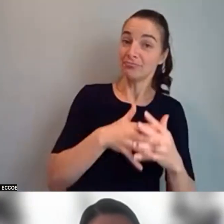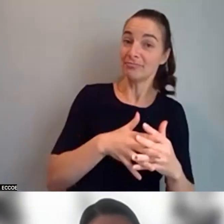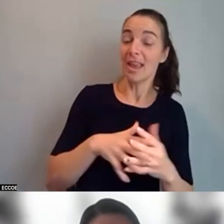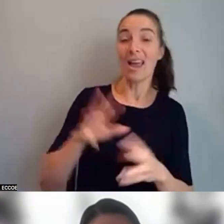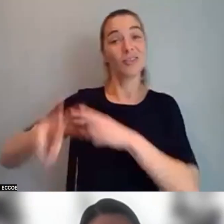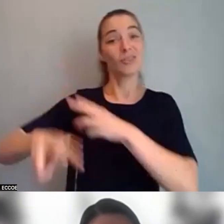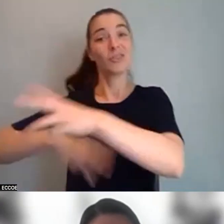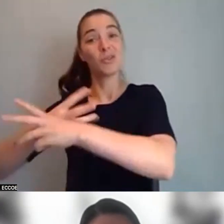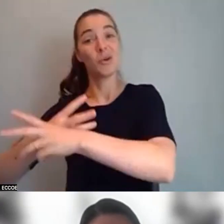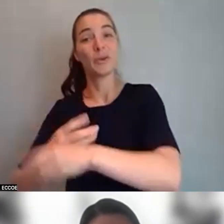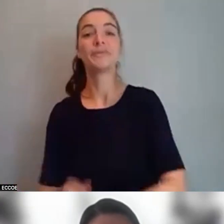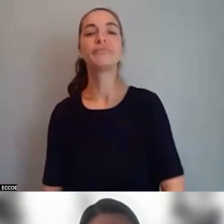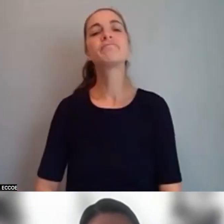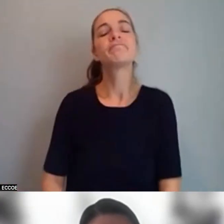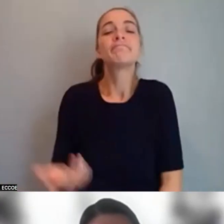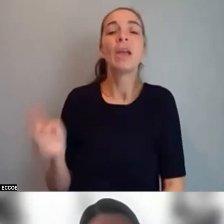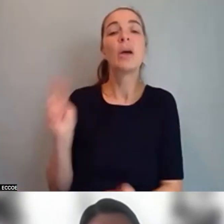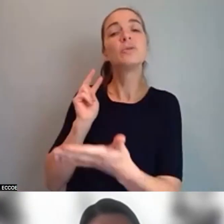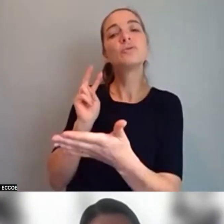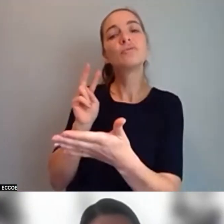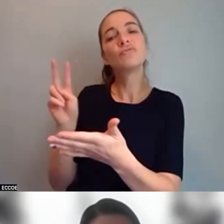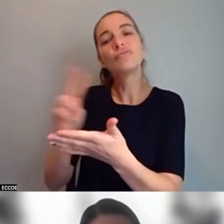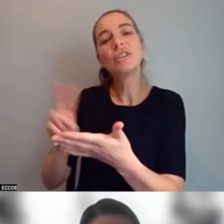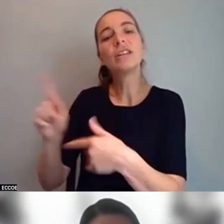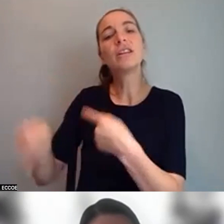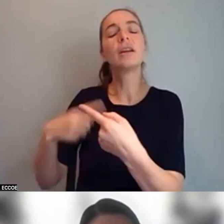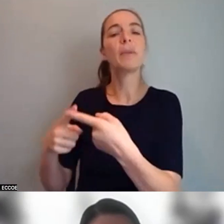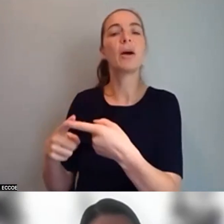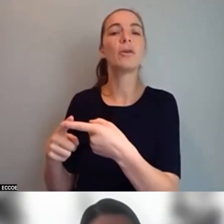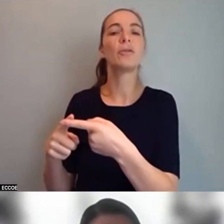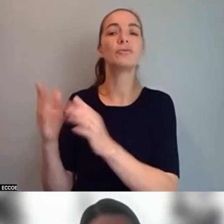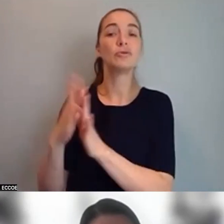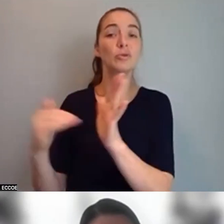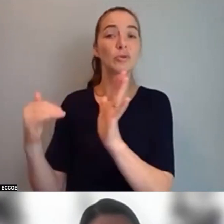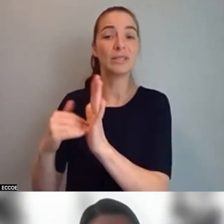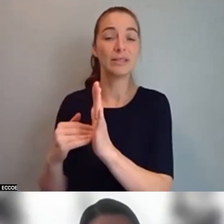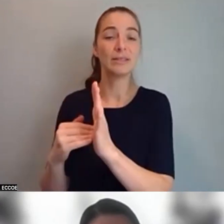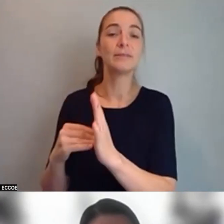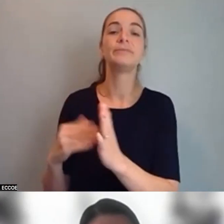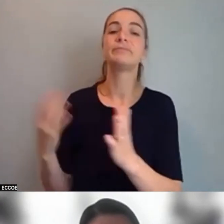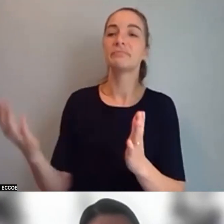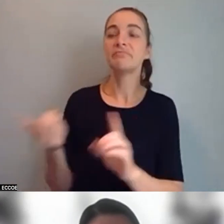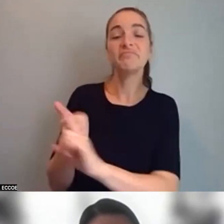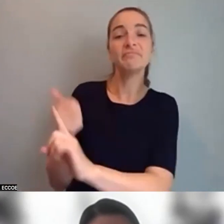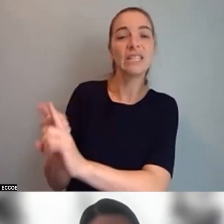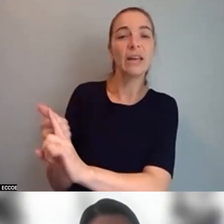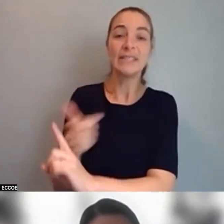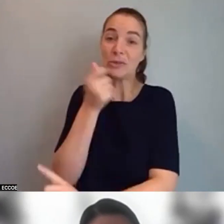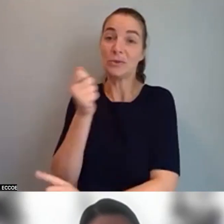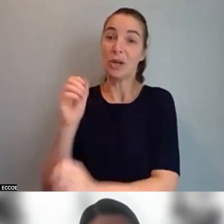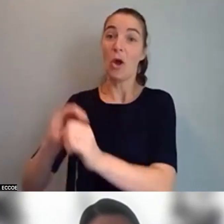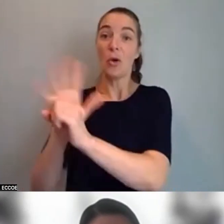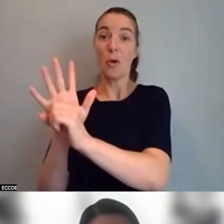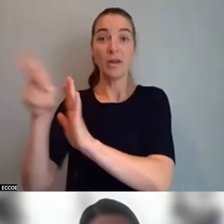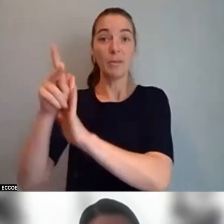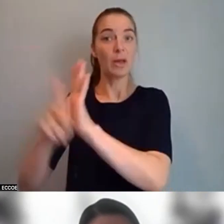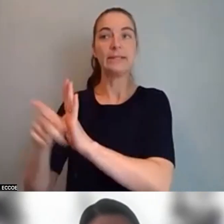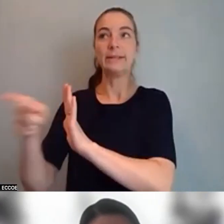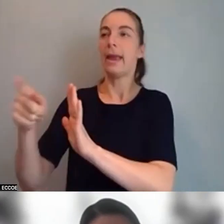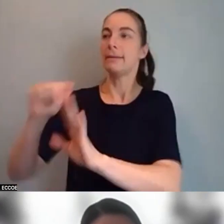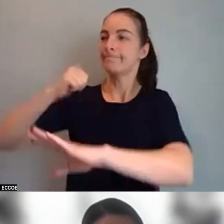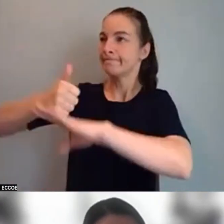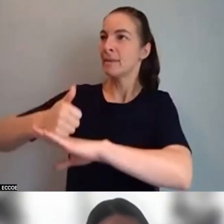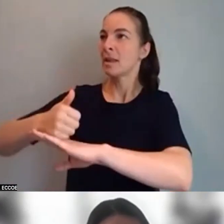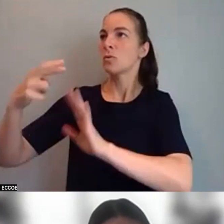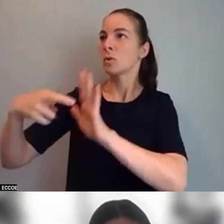got progressive, it's like, oh, I want to go to New Zealand, you know, how they dealt with their COVID policy, blah, blah, blah, blah. But I was reading something, you know, just about how